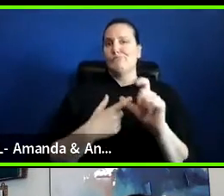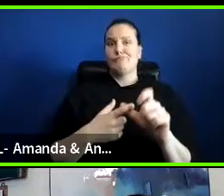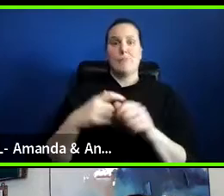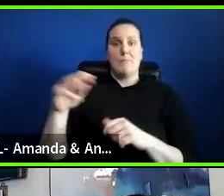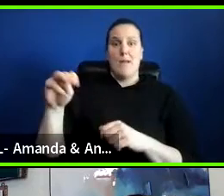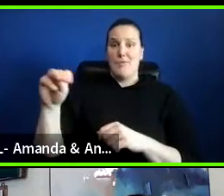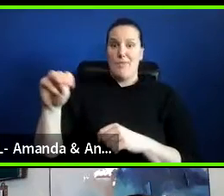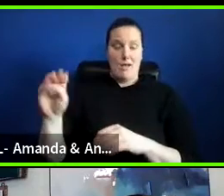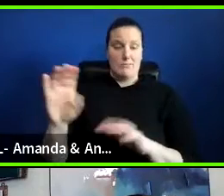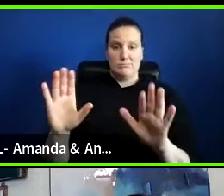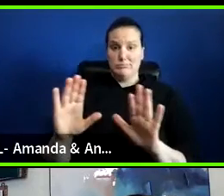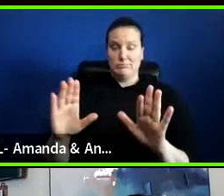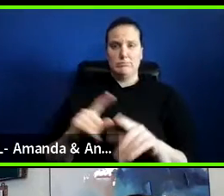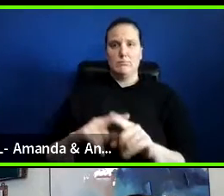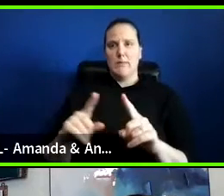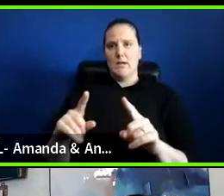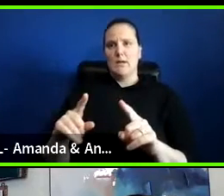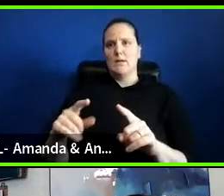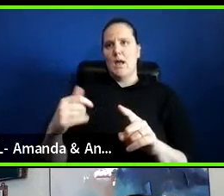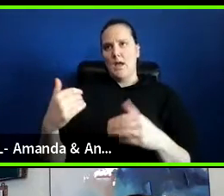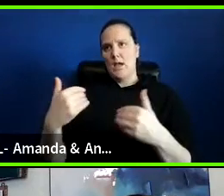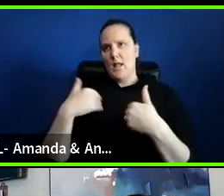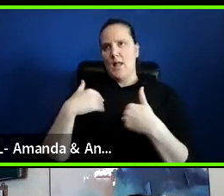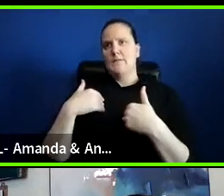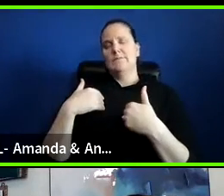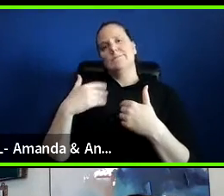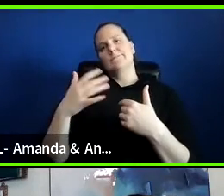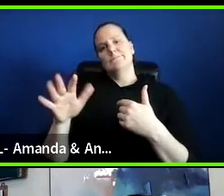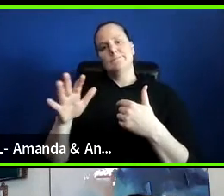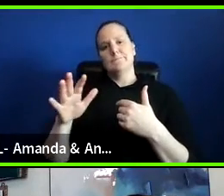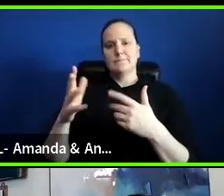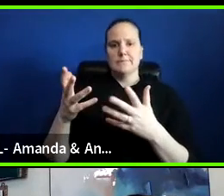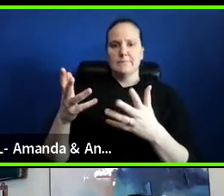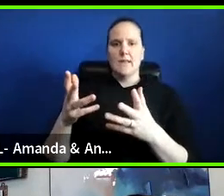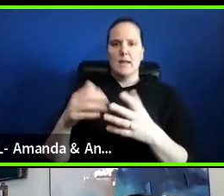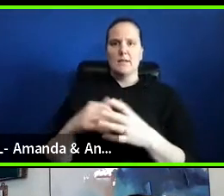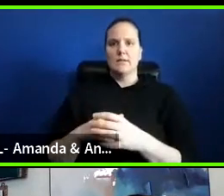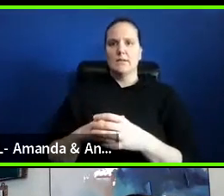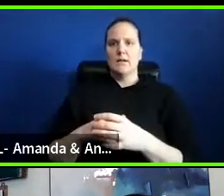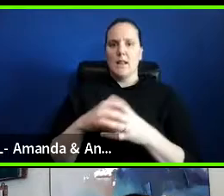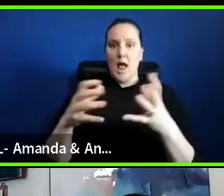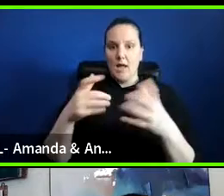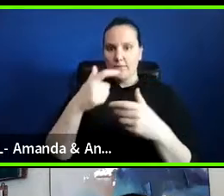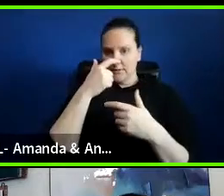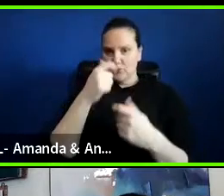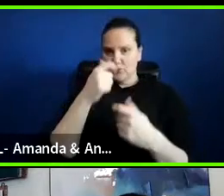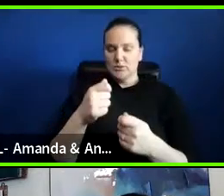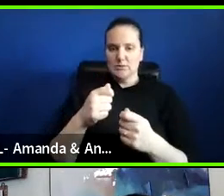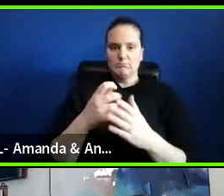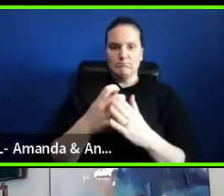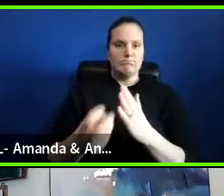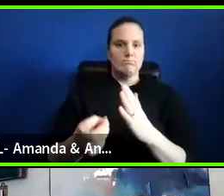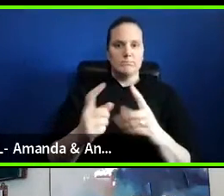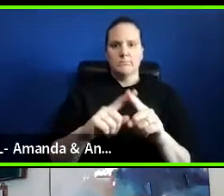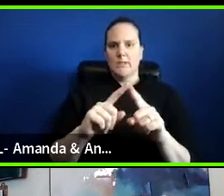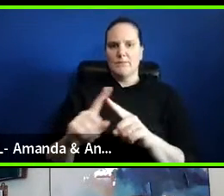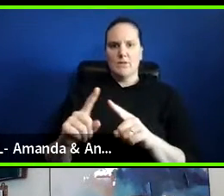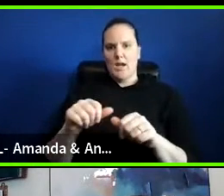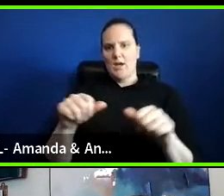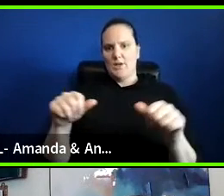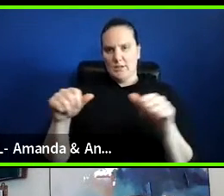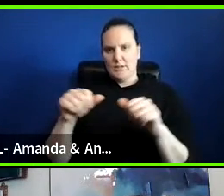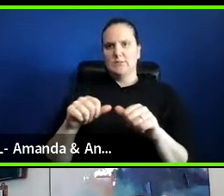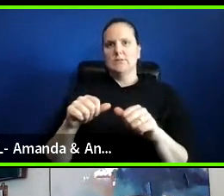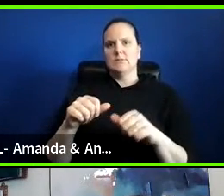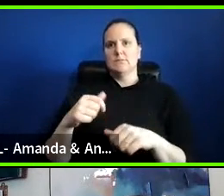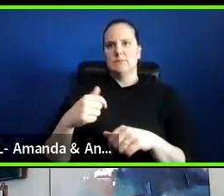but I do have kind of like a bottomless pit of interest in a variety of different areas. And